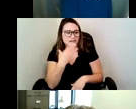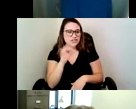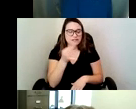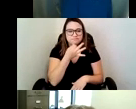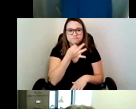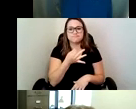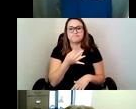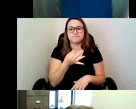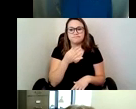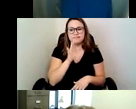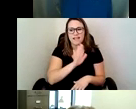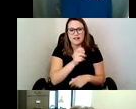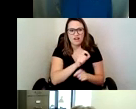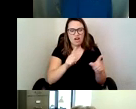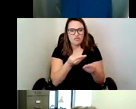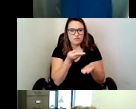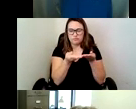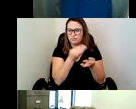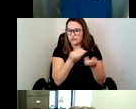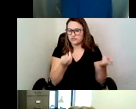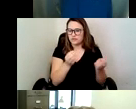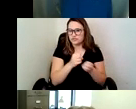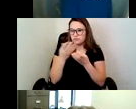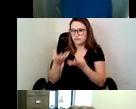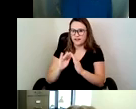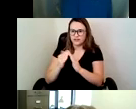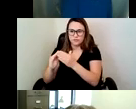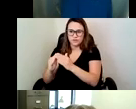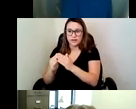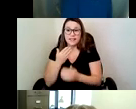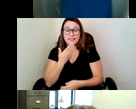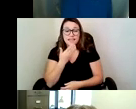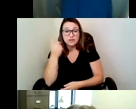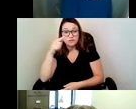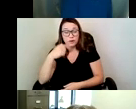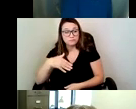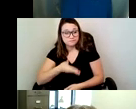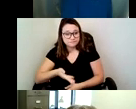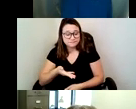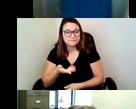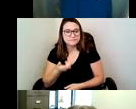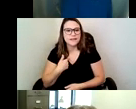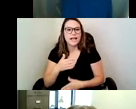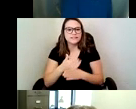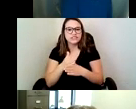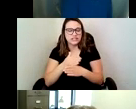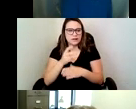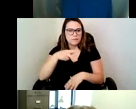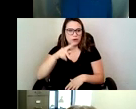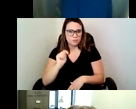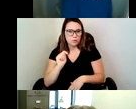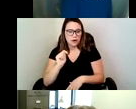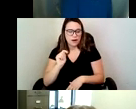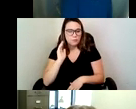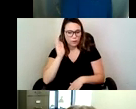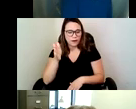to our community. So thank you again for taking the time to be here. I will be sharing this PowerPoint with our attendees now that I have your